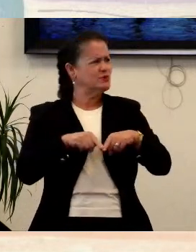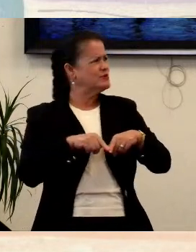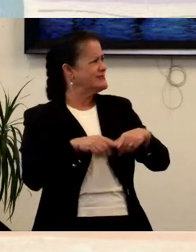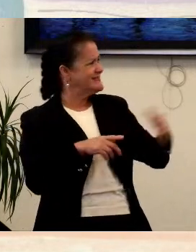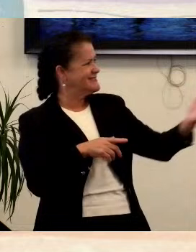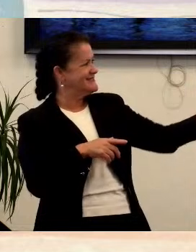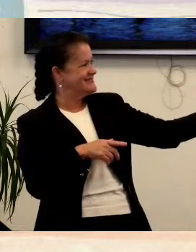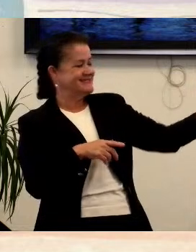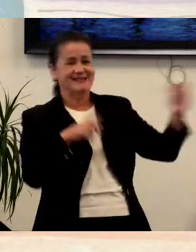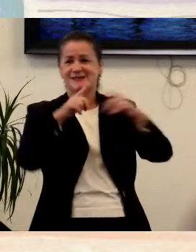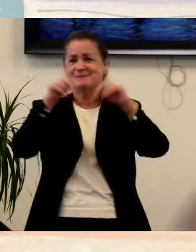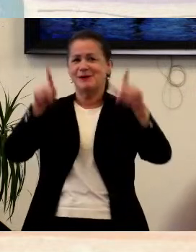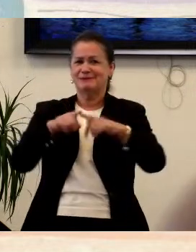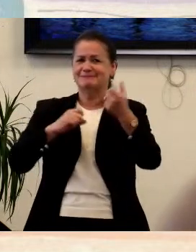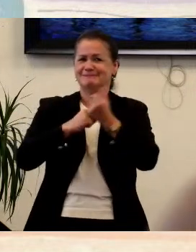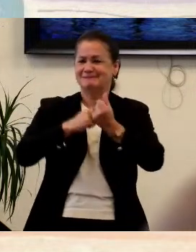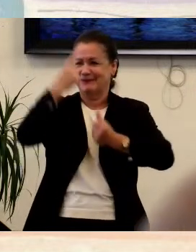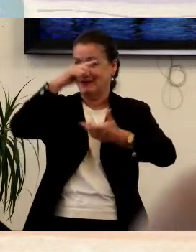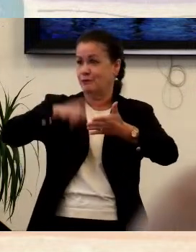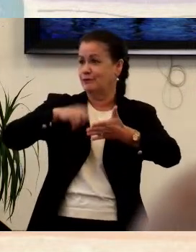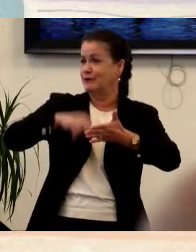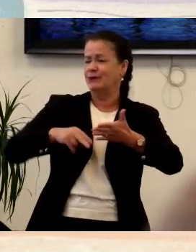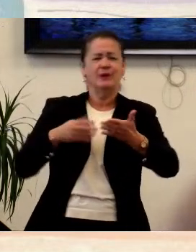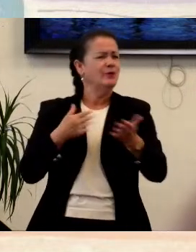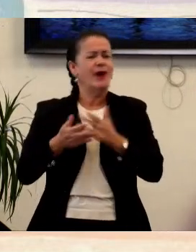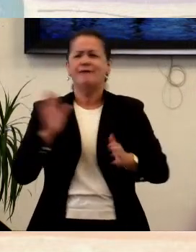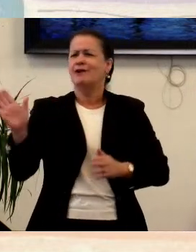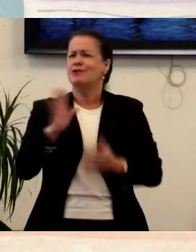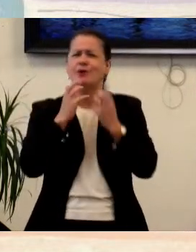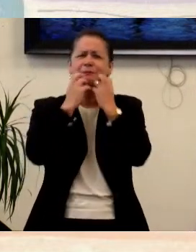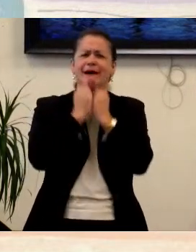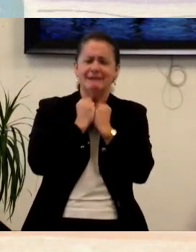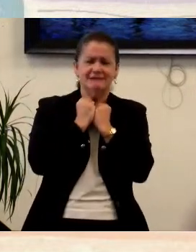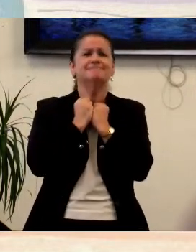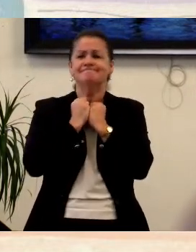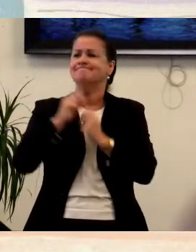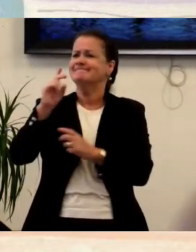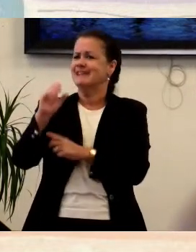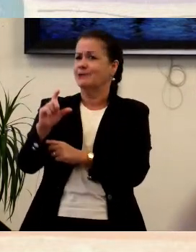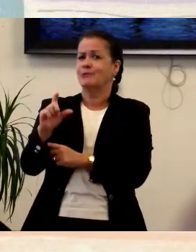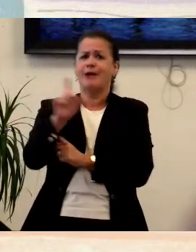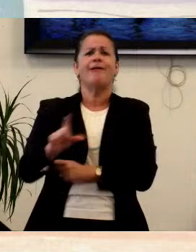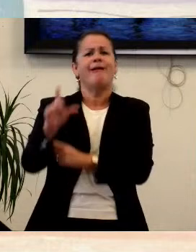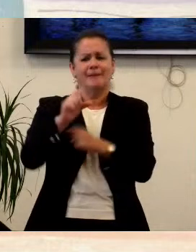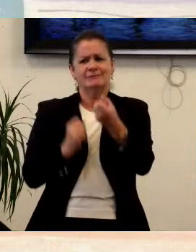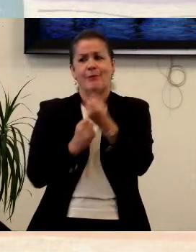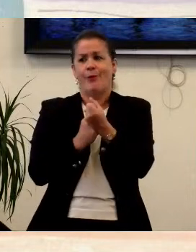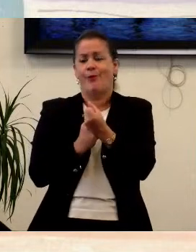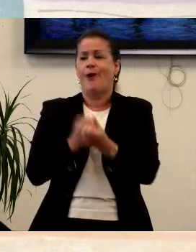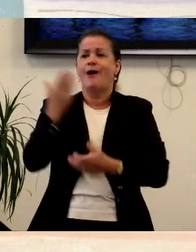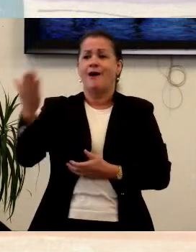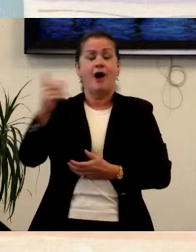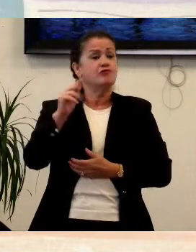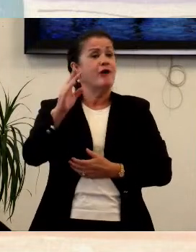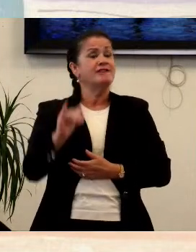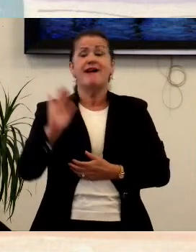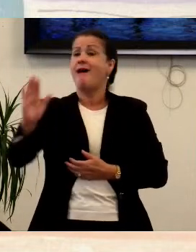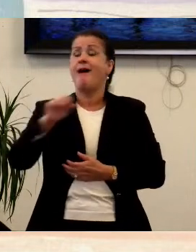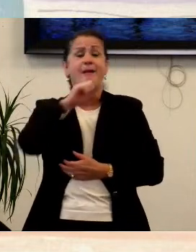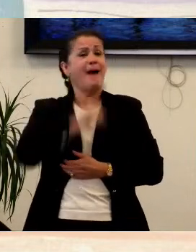display here. Whatever your passion, Delaware Libraries support it. Tracey's passion is